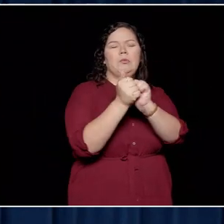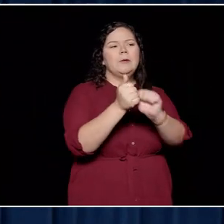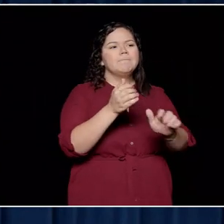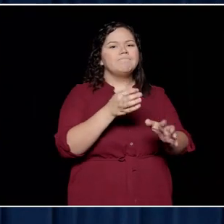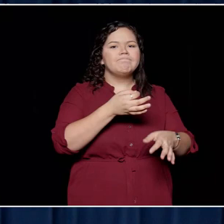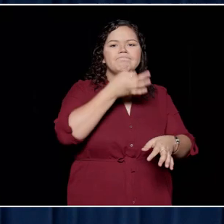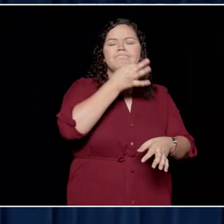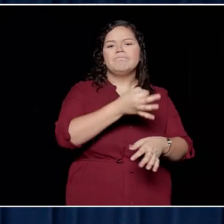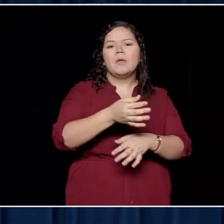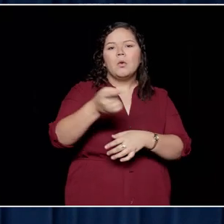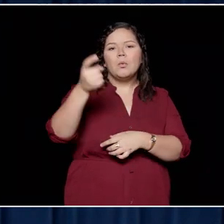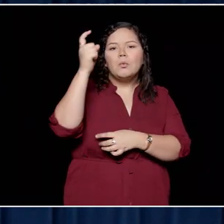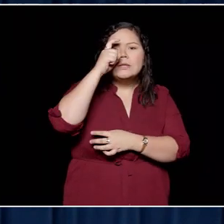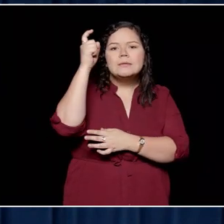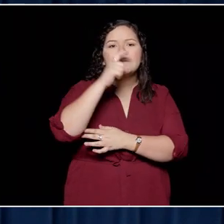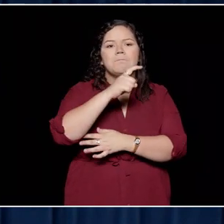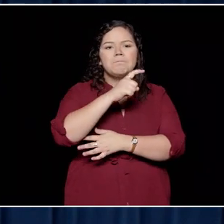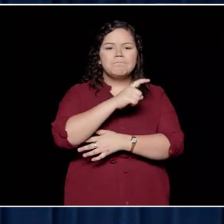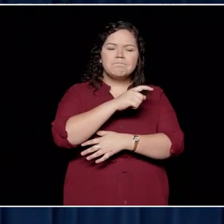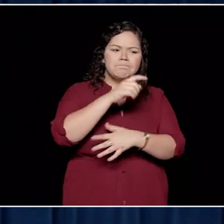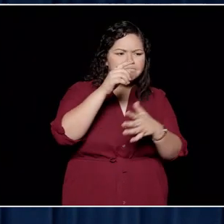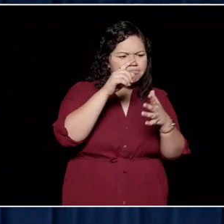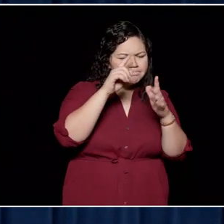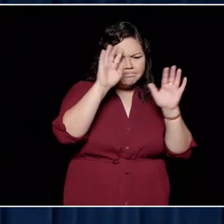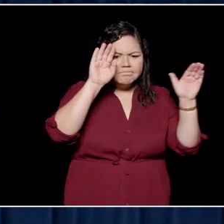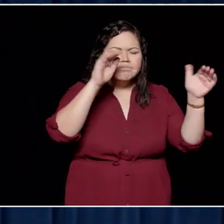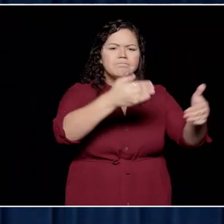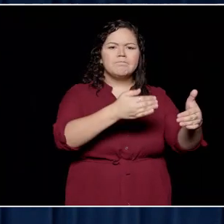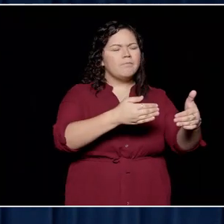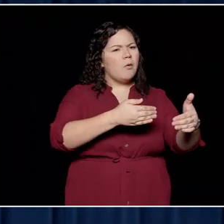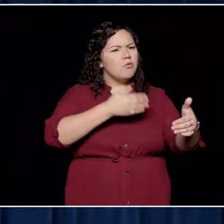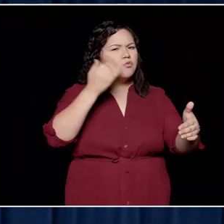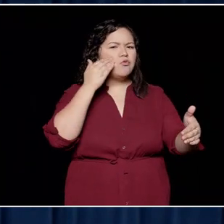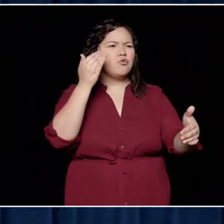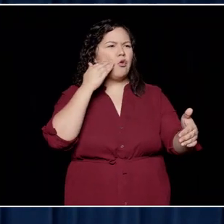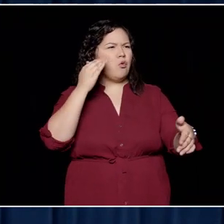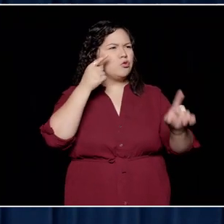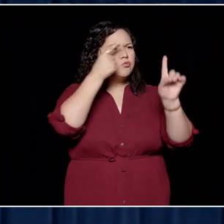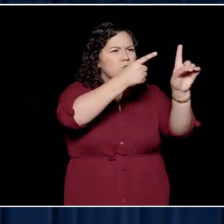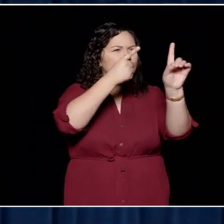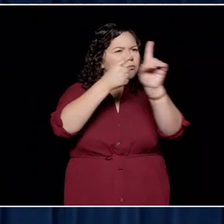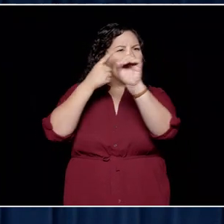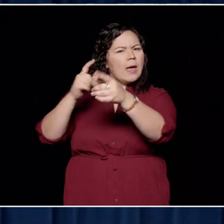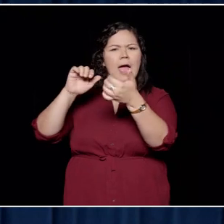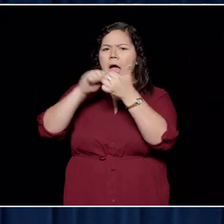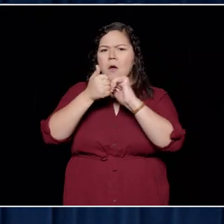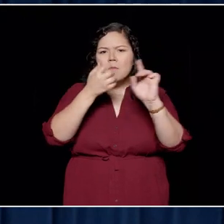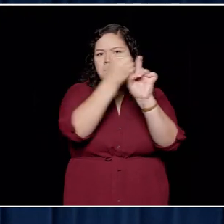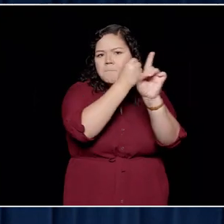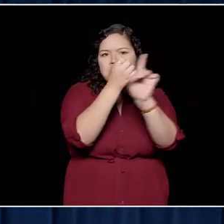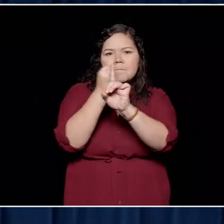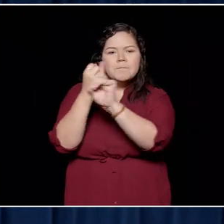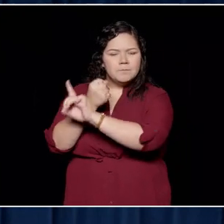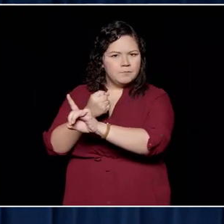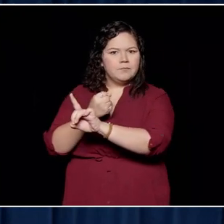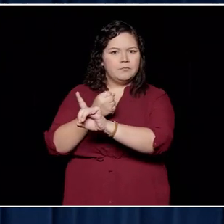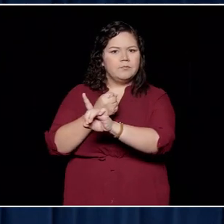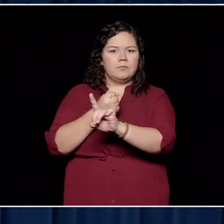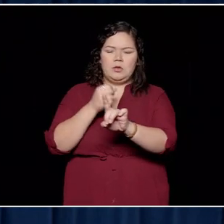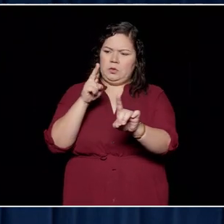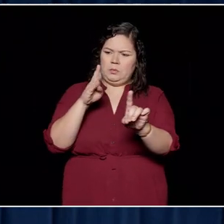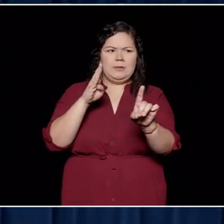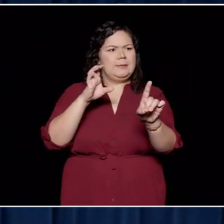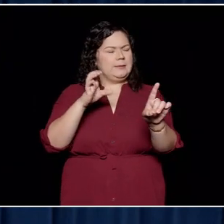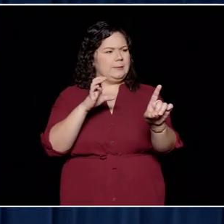wisdom and determination, never losing sight of the strategic objectives the university sought to